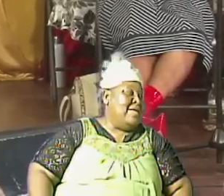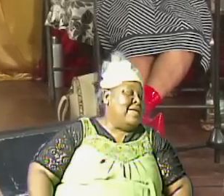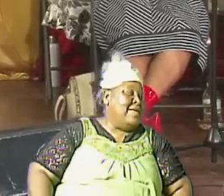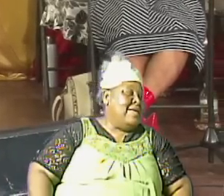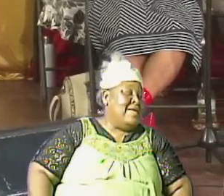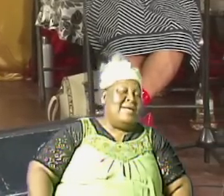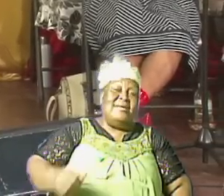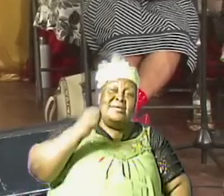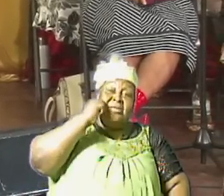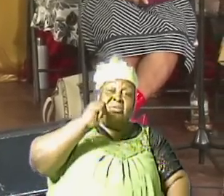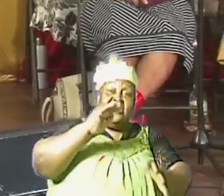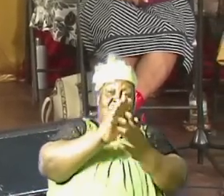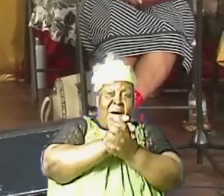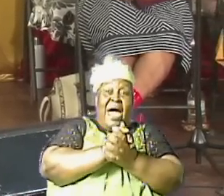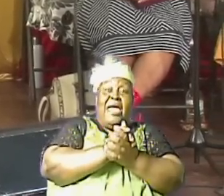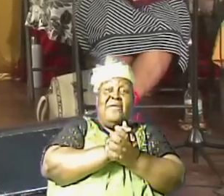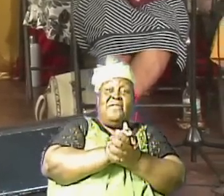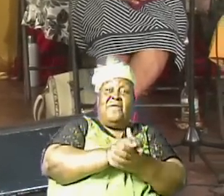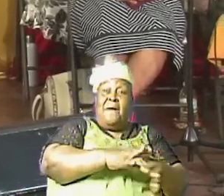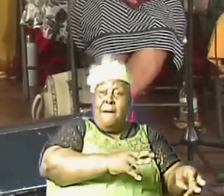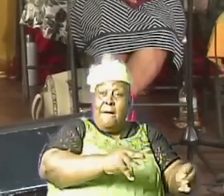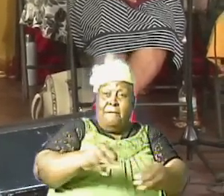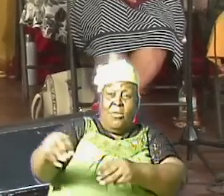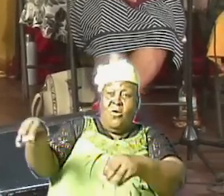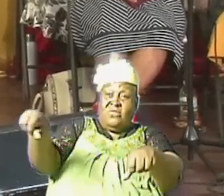oh God Almighty.